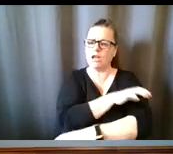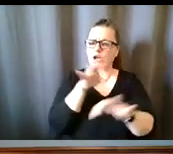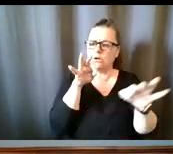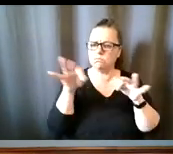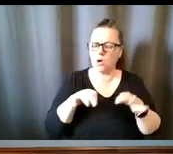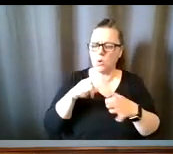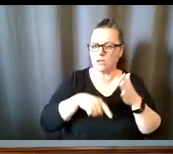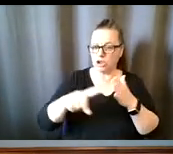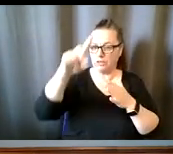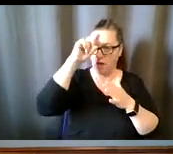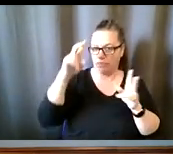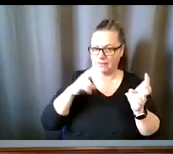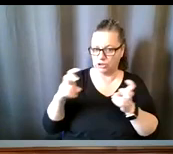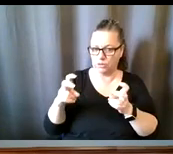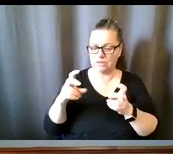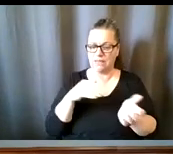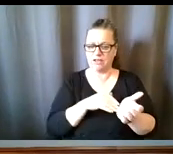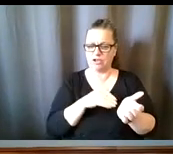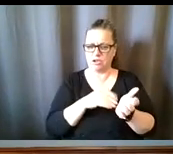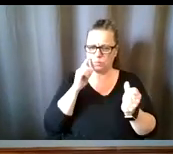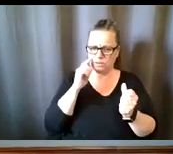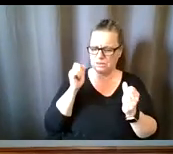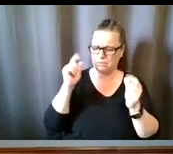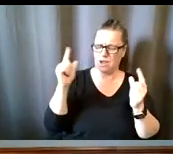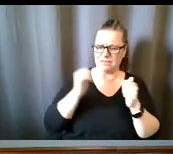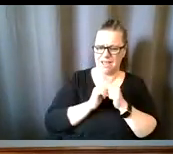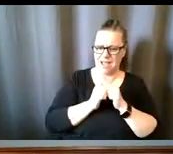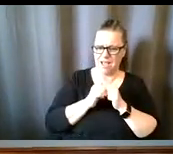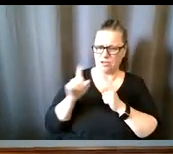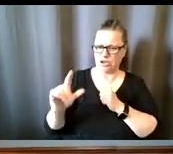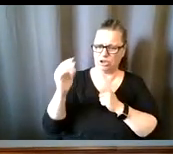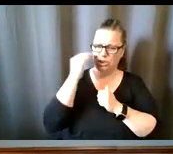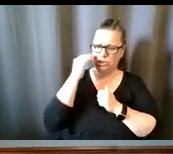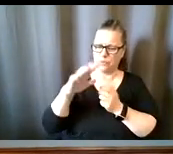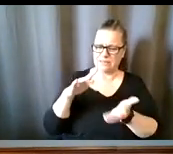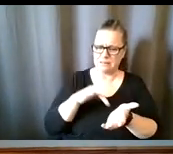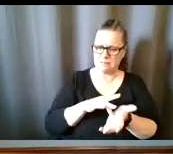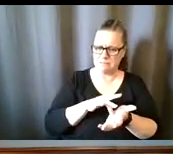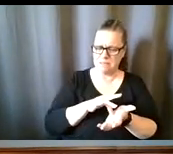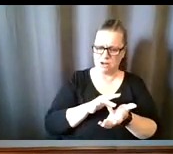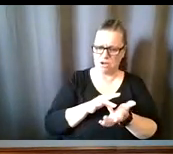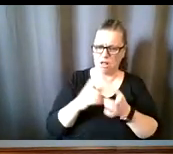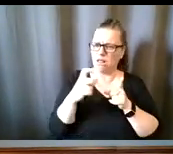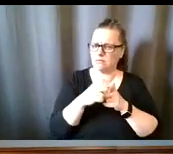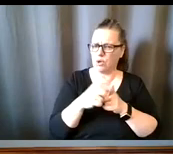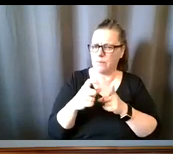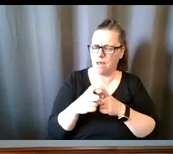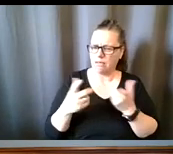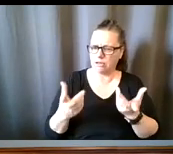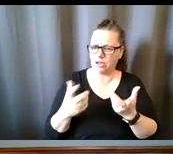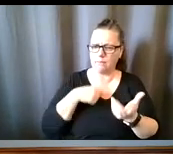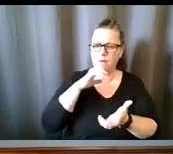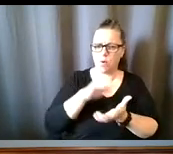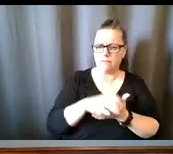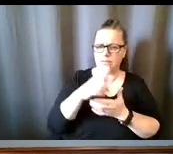thought the issue was. And the doctor was surprised and said, well, how does she know this, this medical, terminology? And my wife said, well, it's